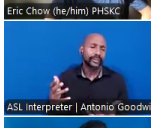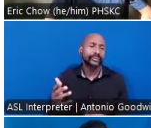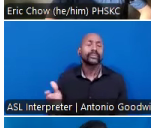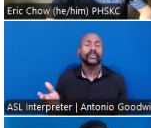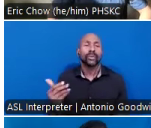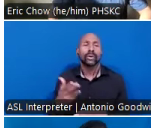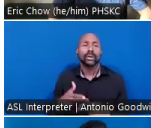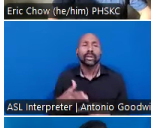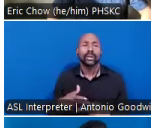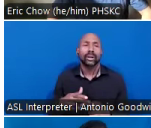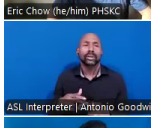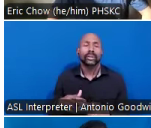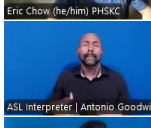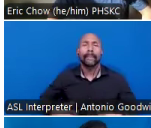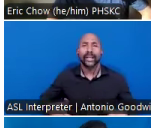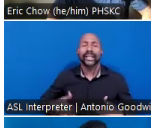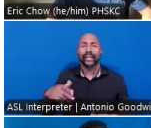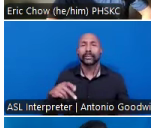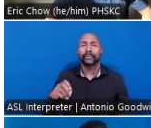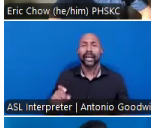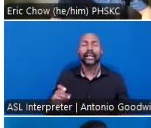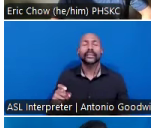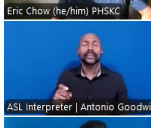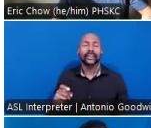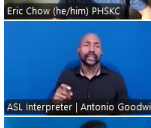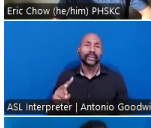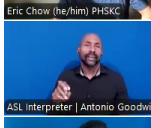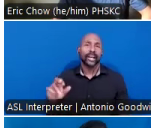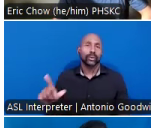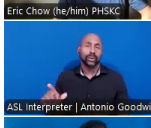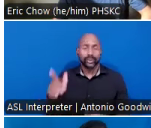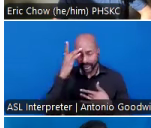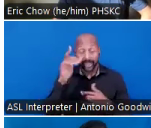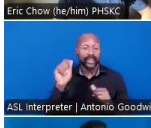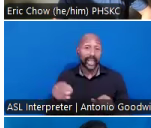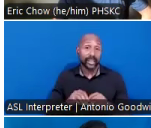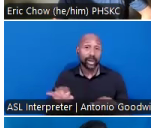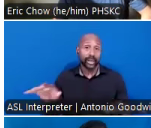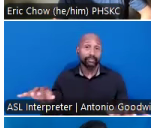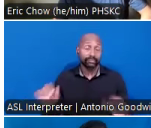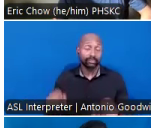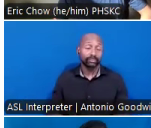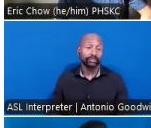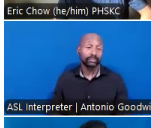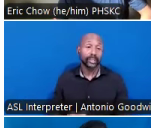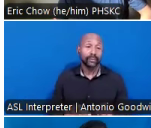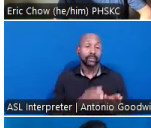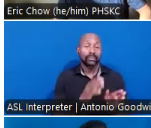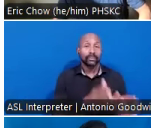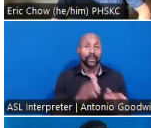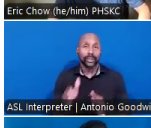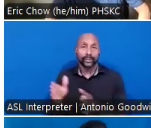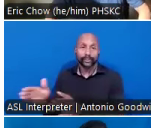a viral disease that can spread from person to person. And as you recall, in 2022, there was